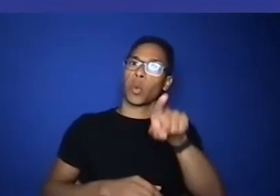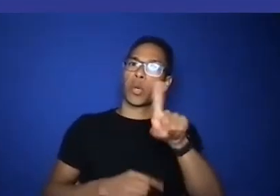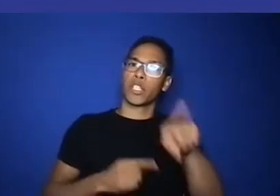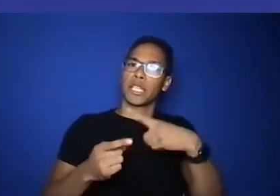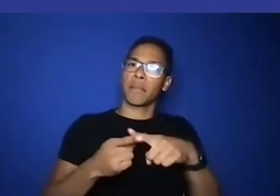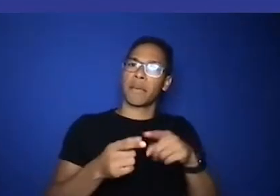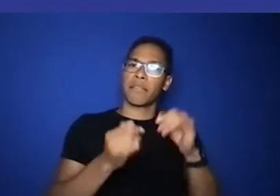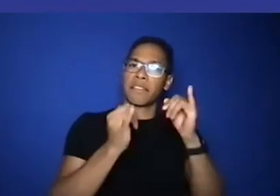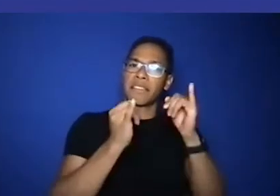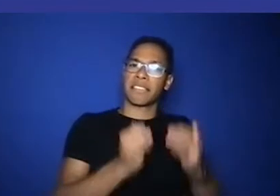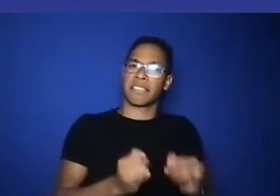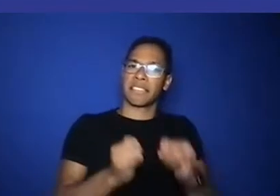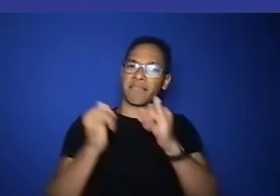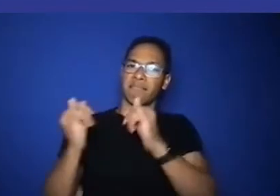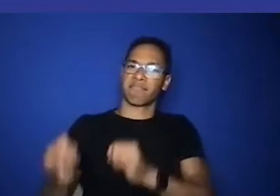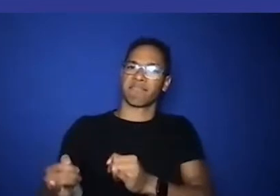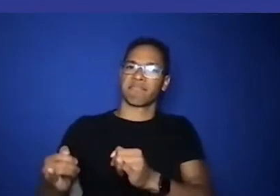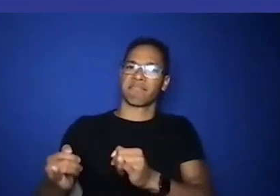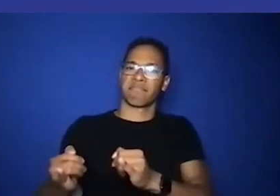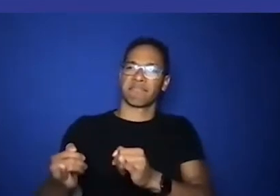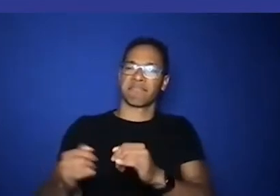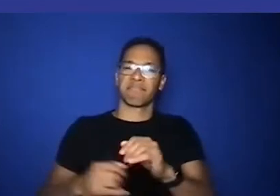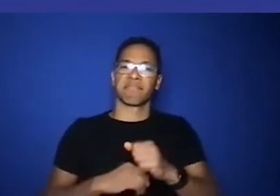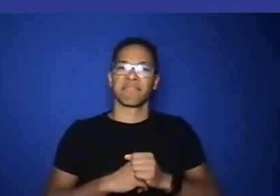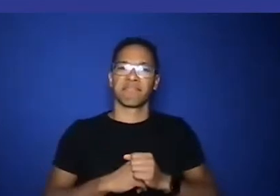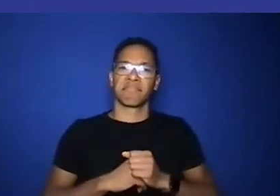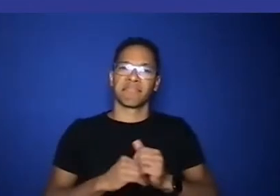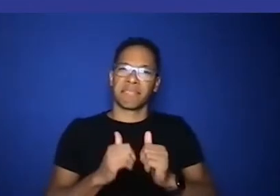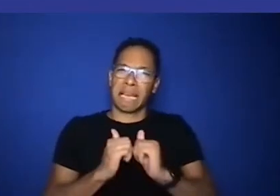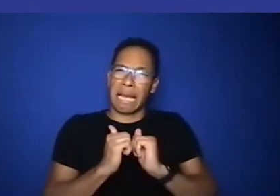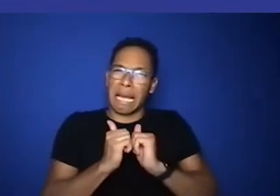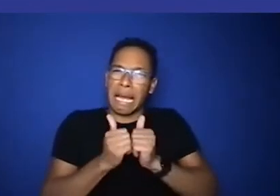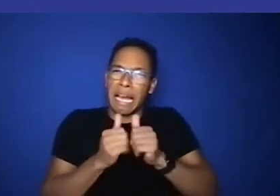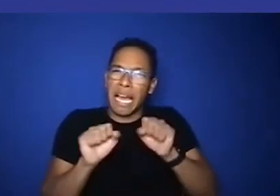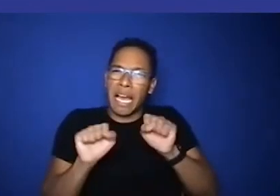Like how can an artist's